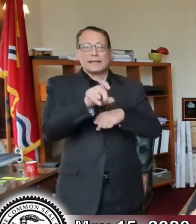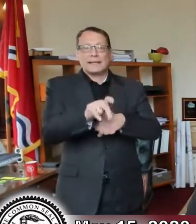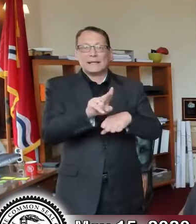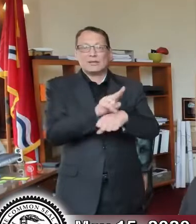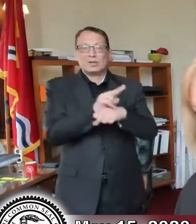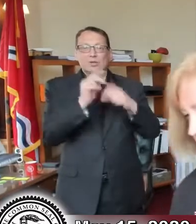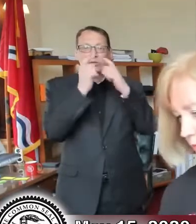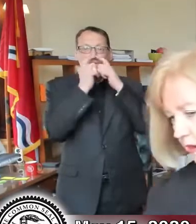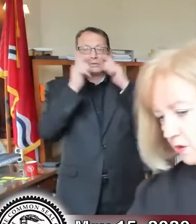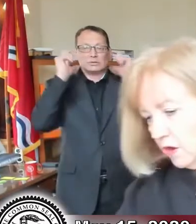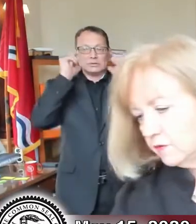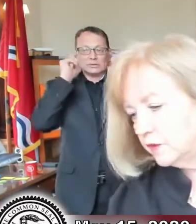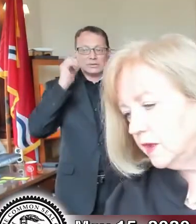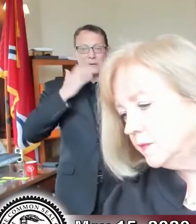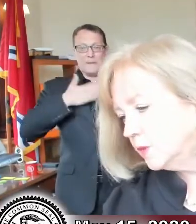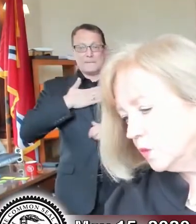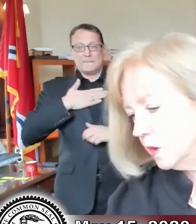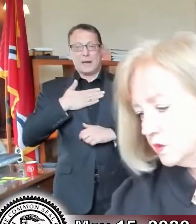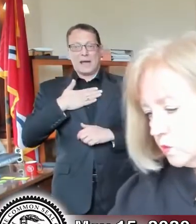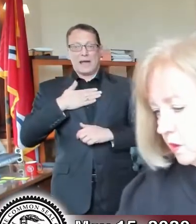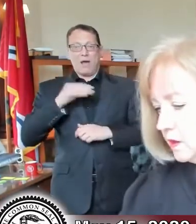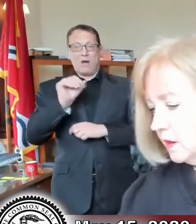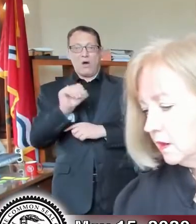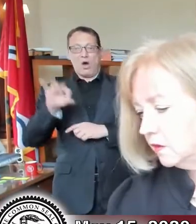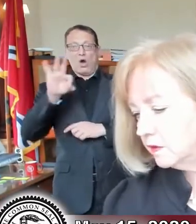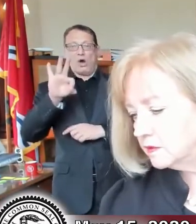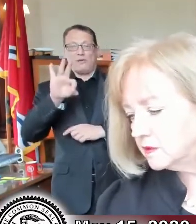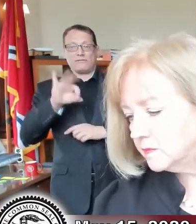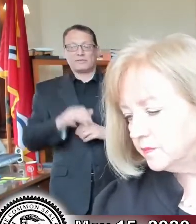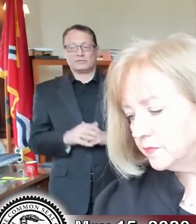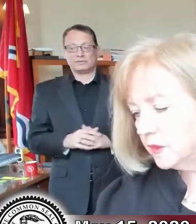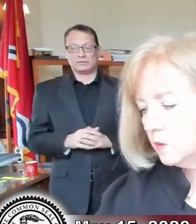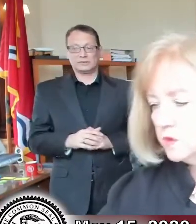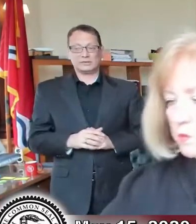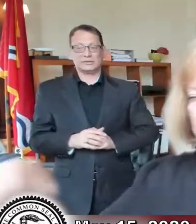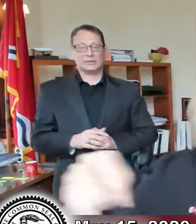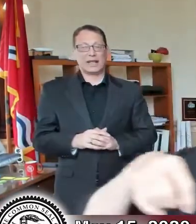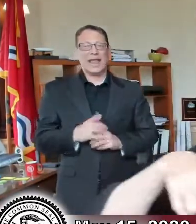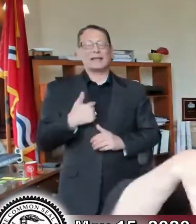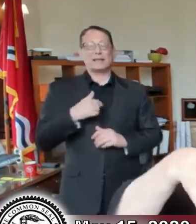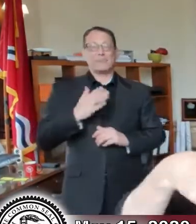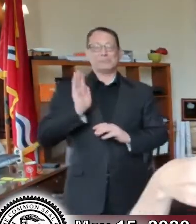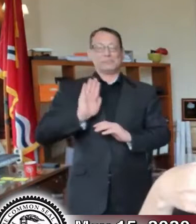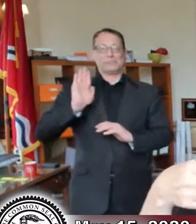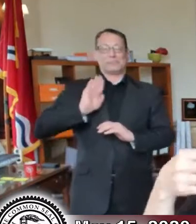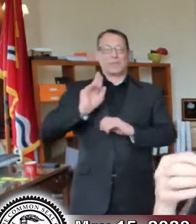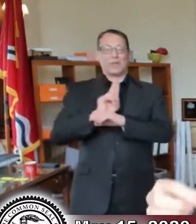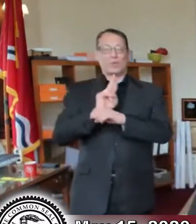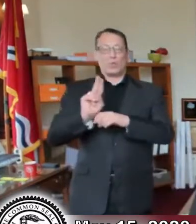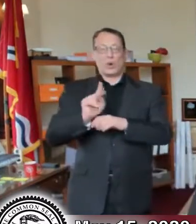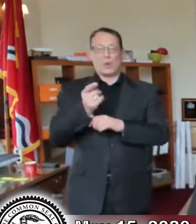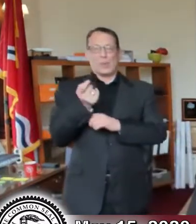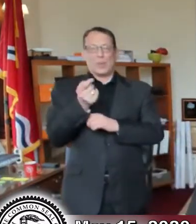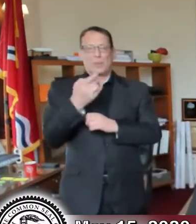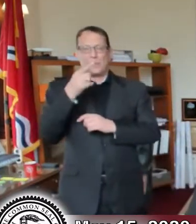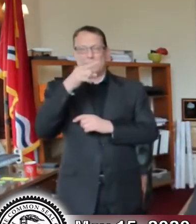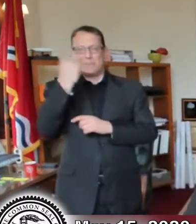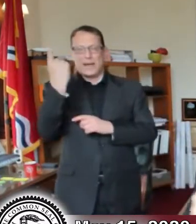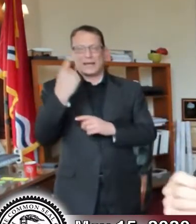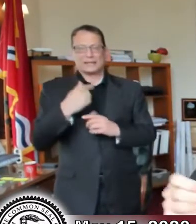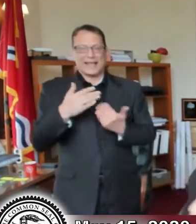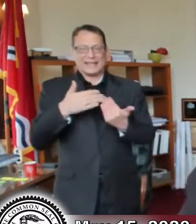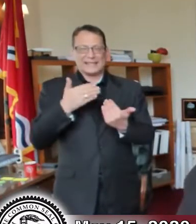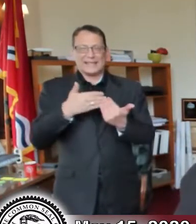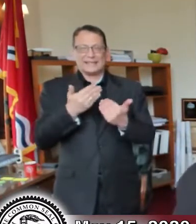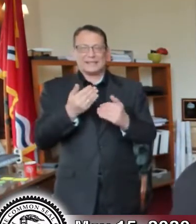and I took mine off, the one I was wearing today. Here it is. I was wearing this little black one that is easy